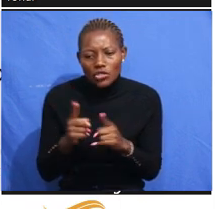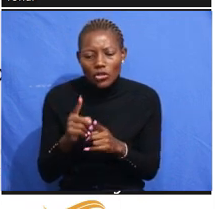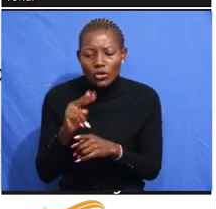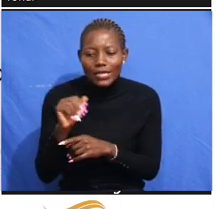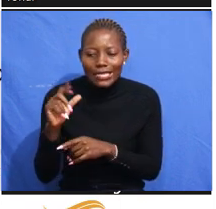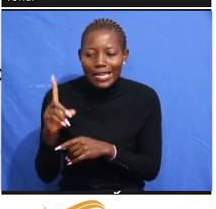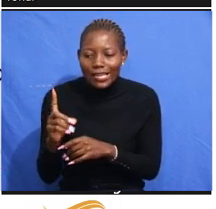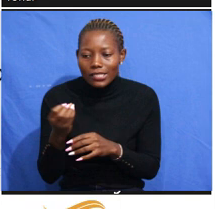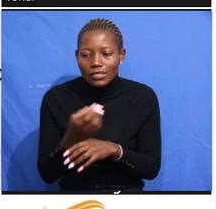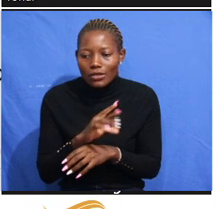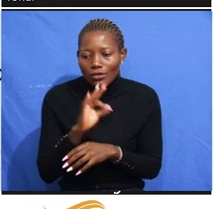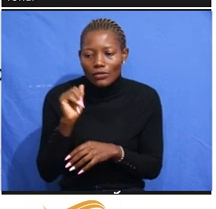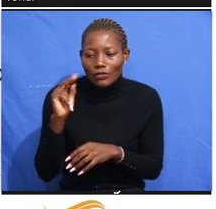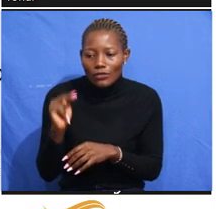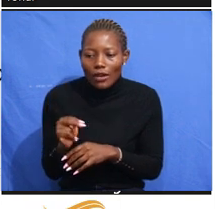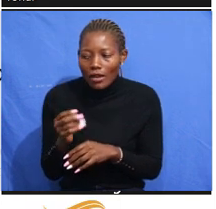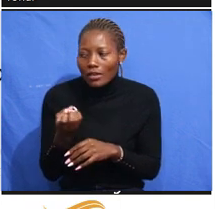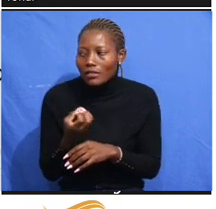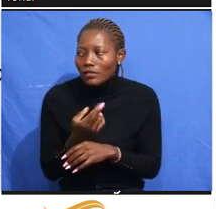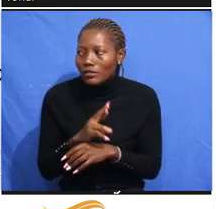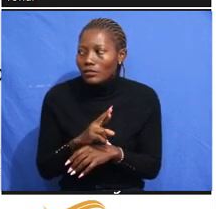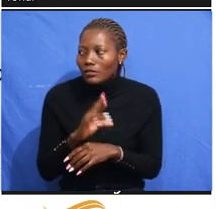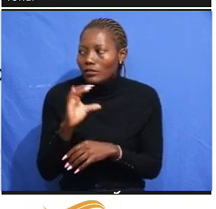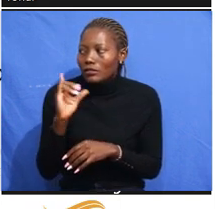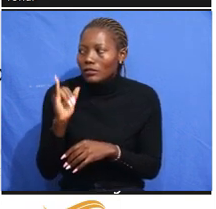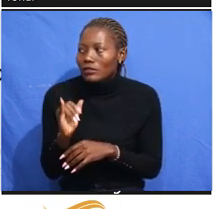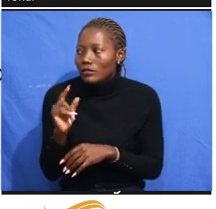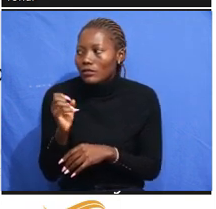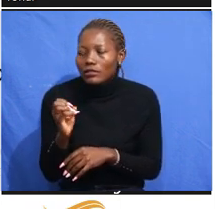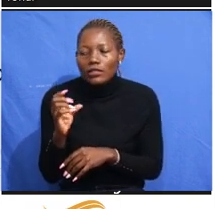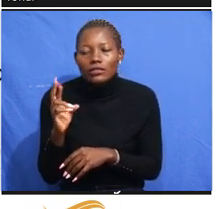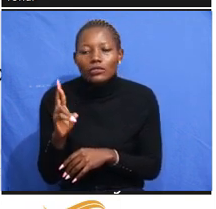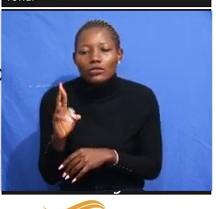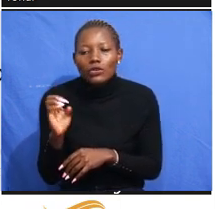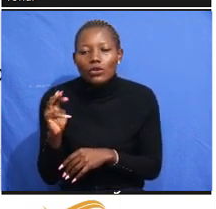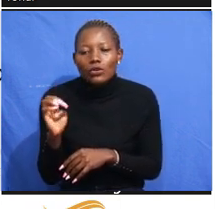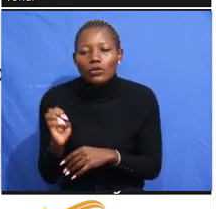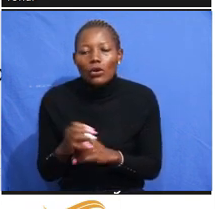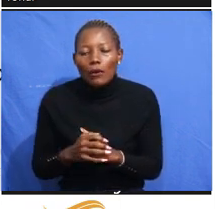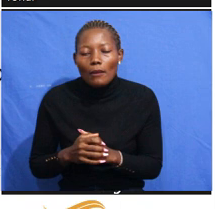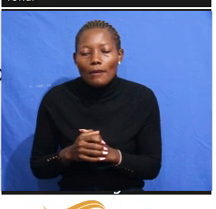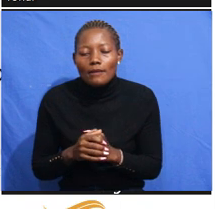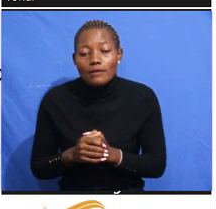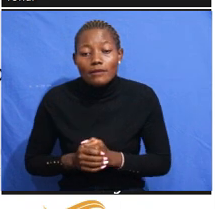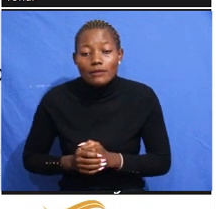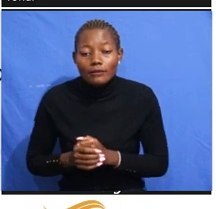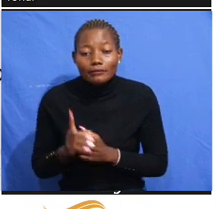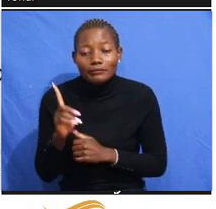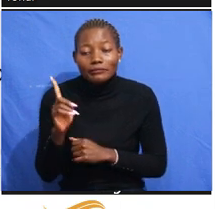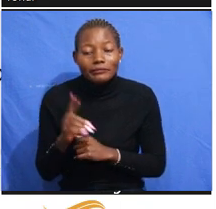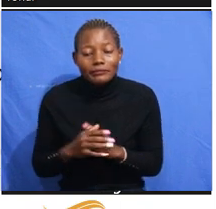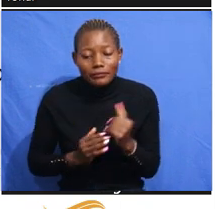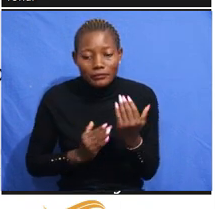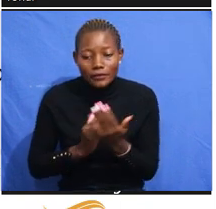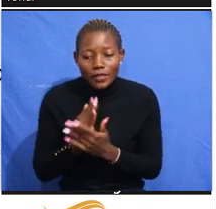FAD or cytochrome, and the fourth carrier is a cytochrome oxidase. It's an enzyme. So you will find that